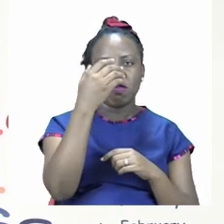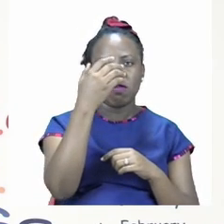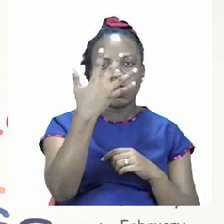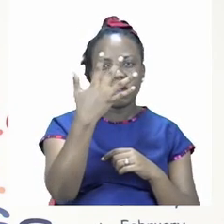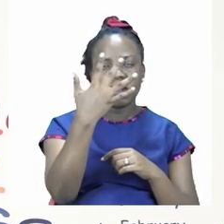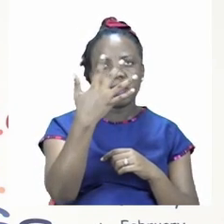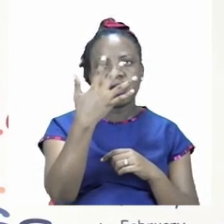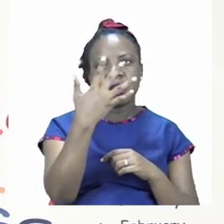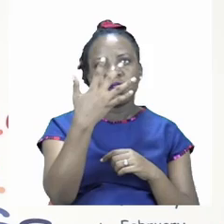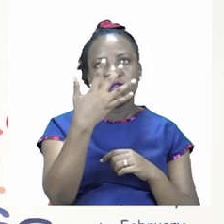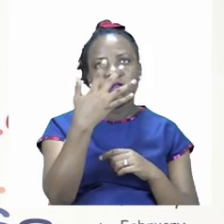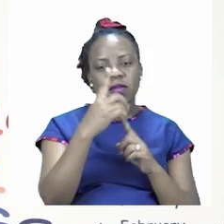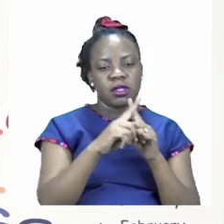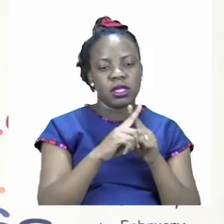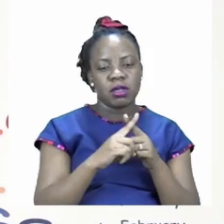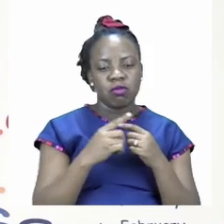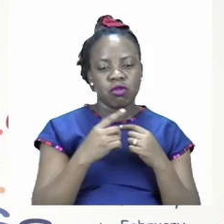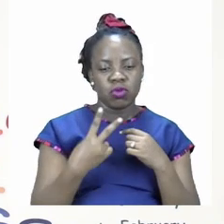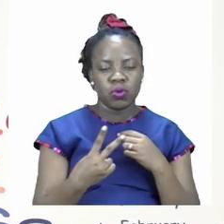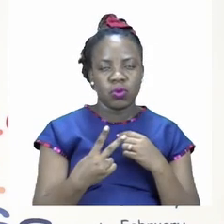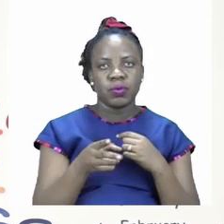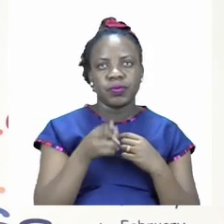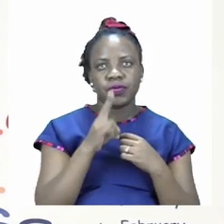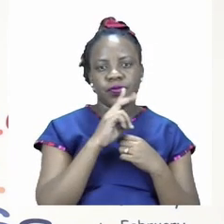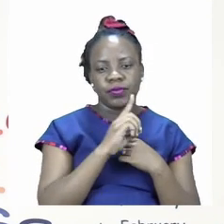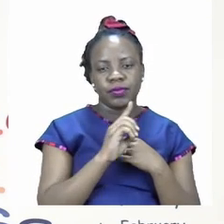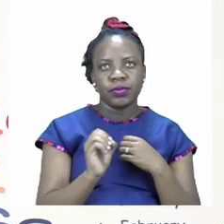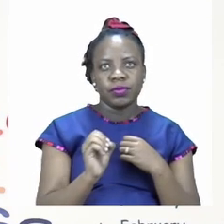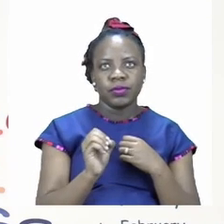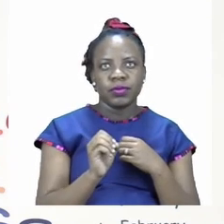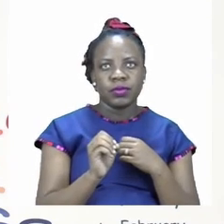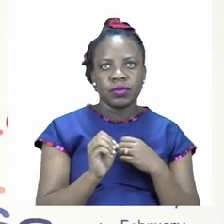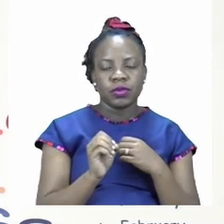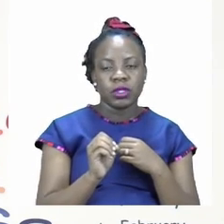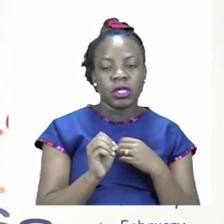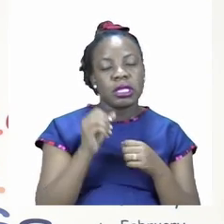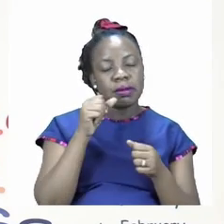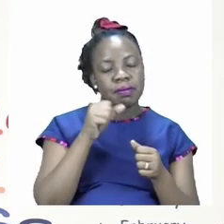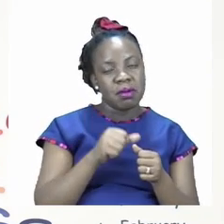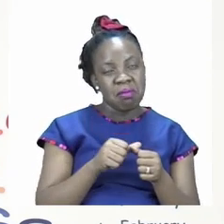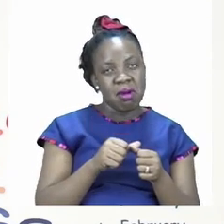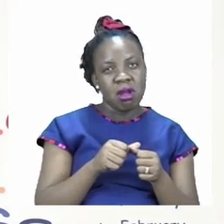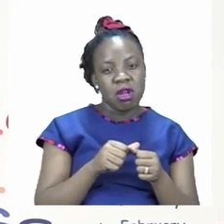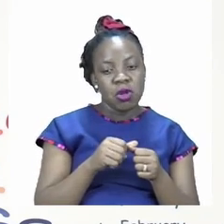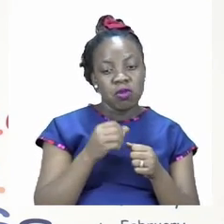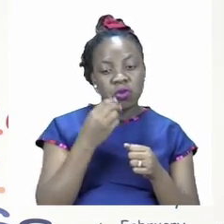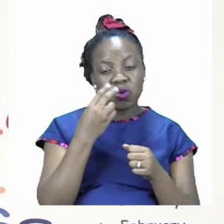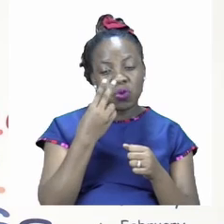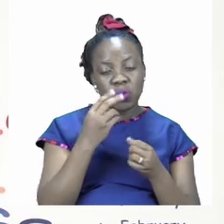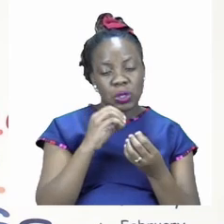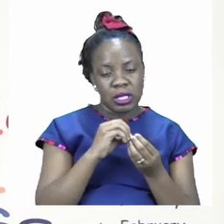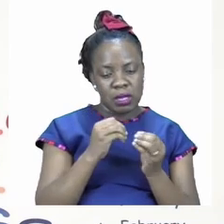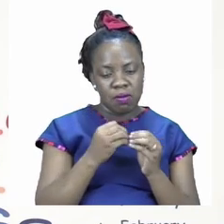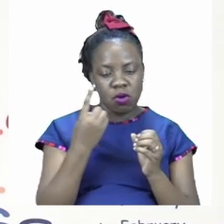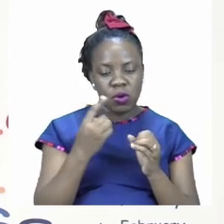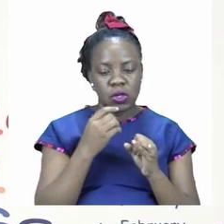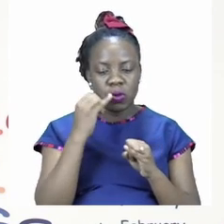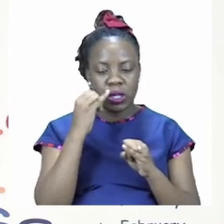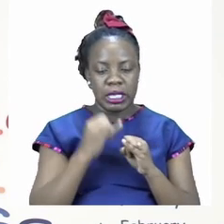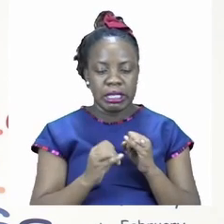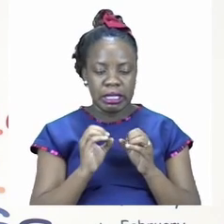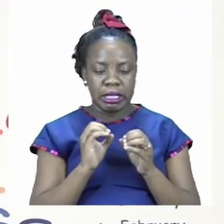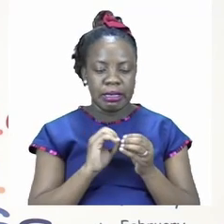So we write our 0 because there's not enough space for 2 digits. We write our 0 and then